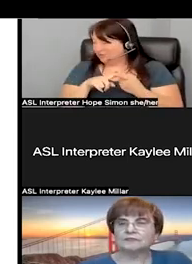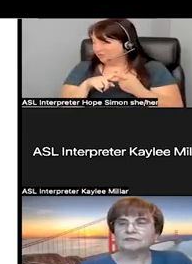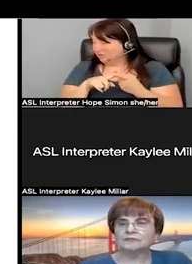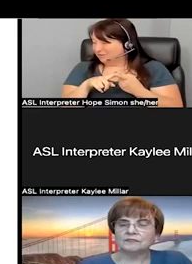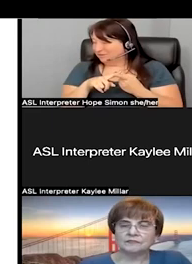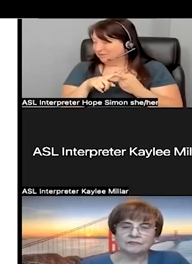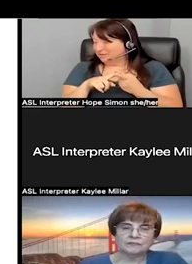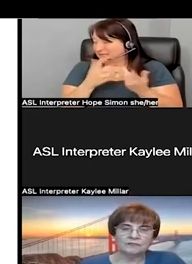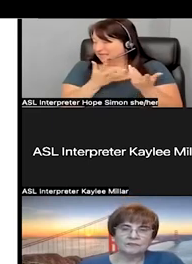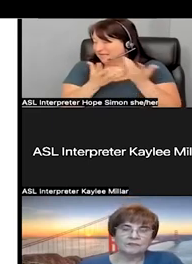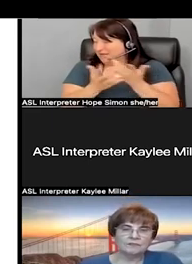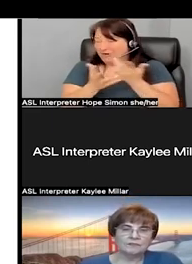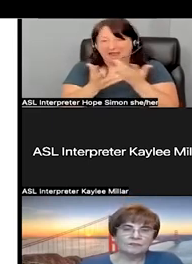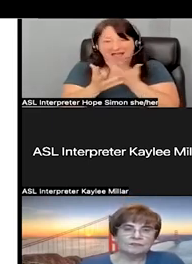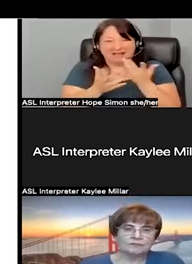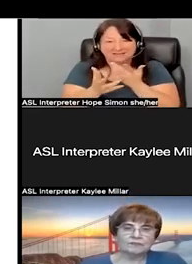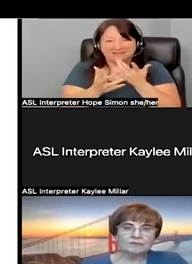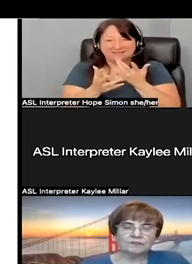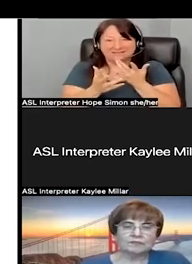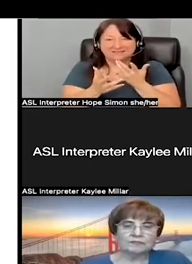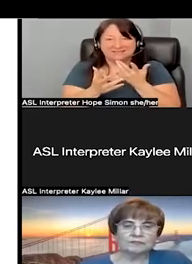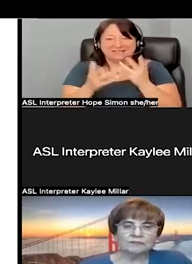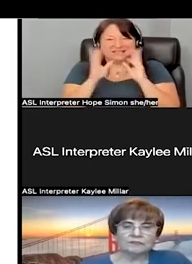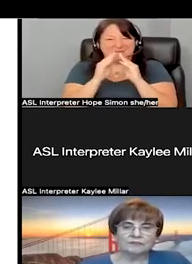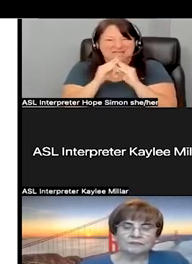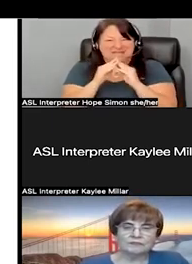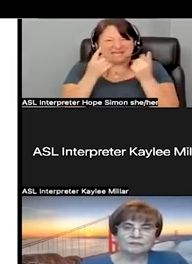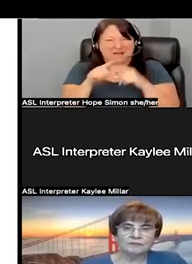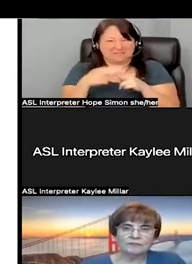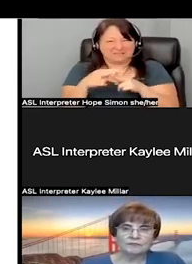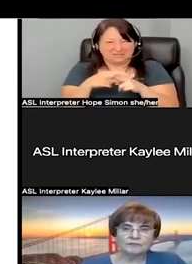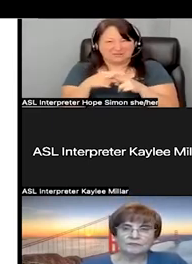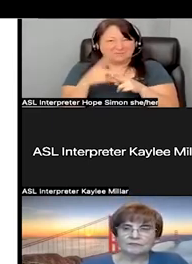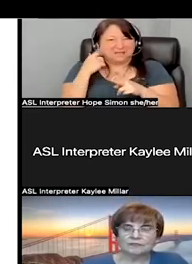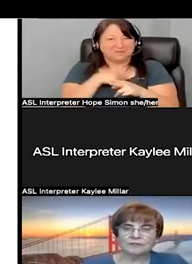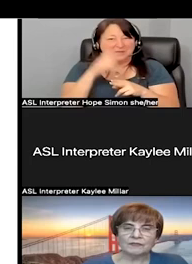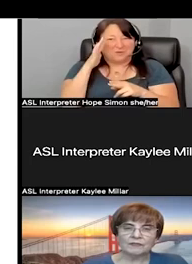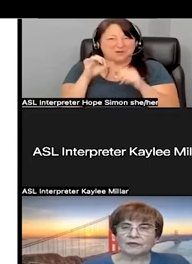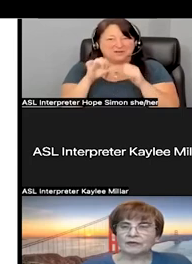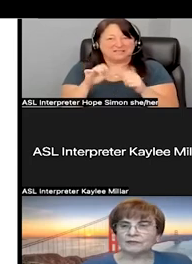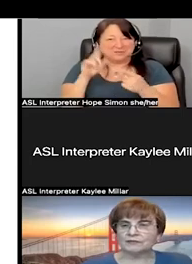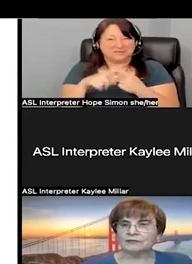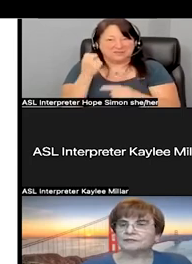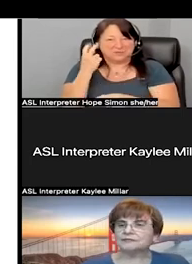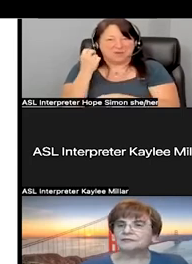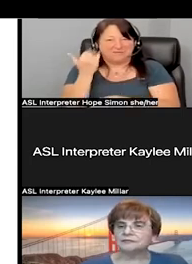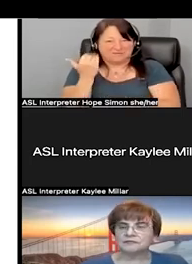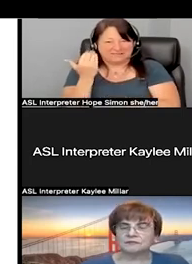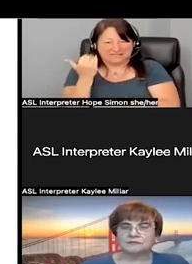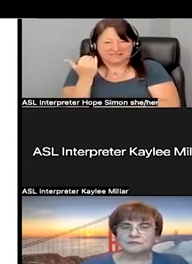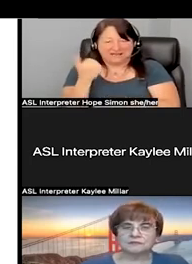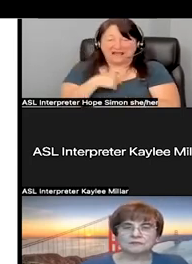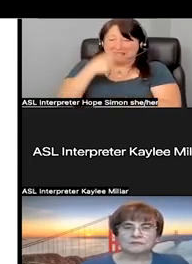interact in this as we enter meeting coming up or scheduled to go until 12:15. Yeah, and I think one of the things too,